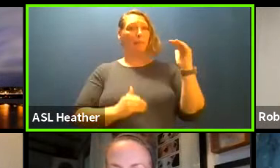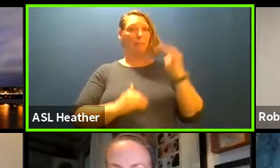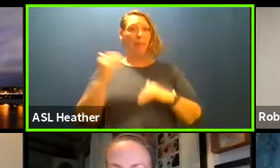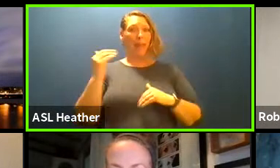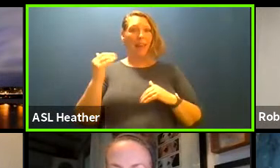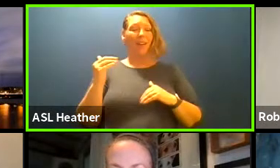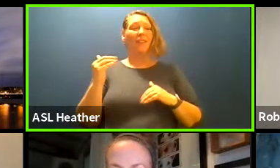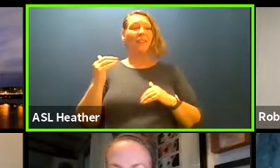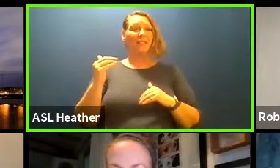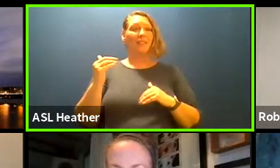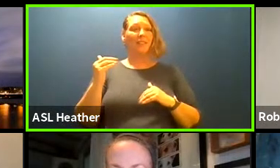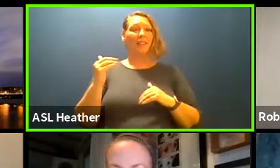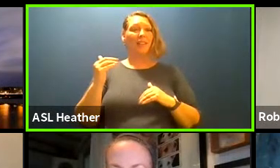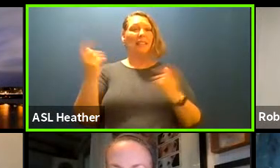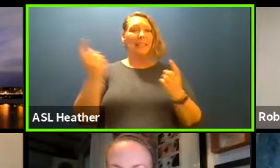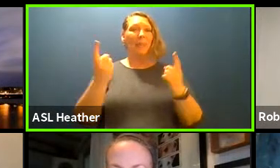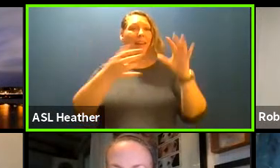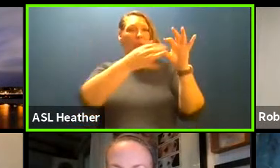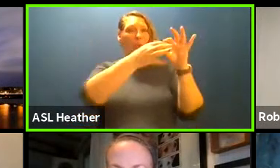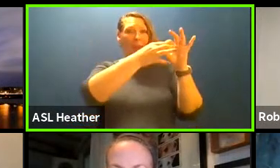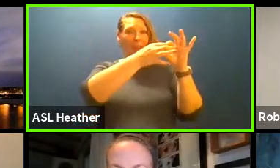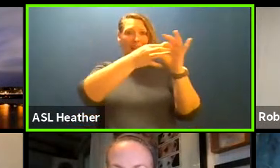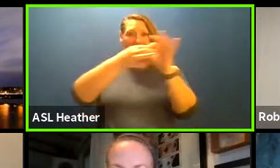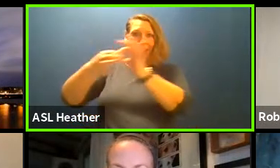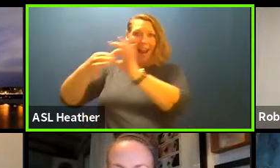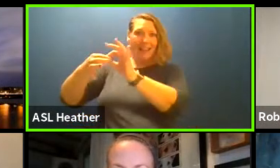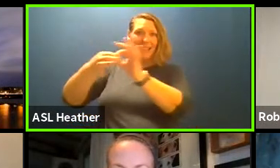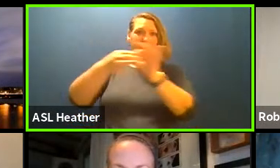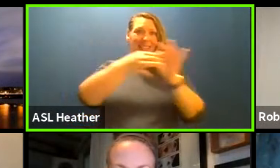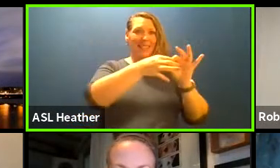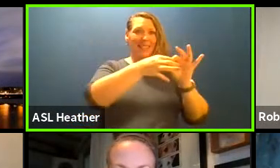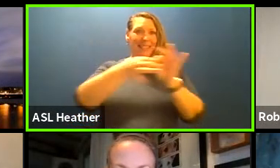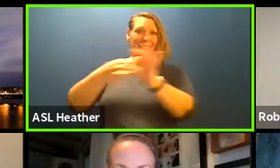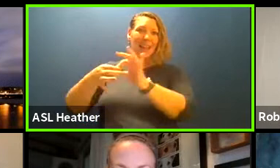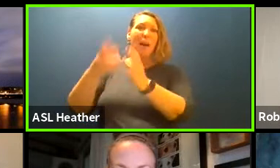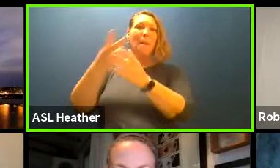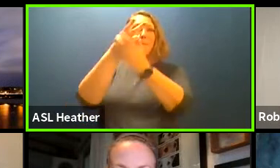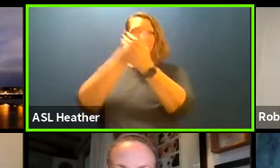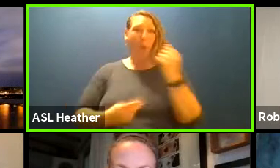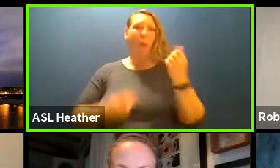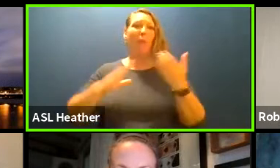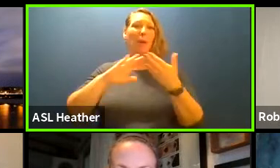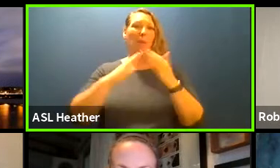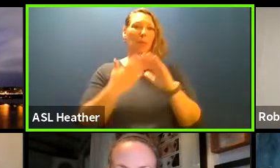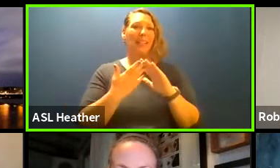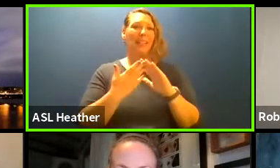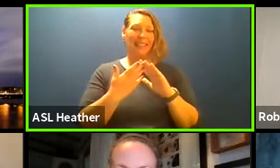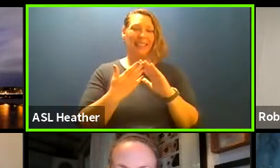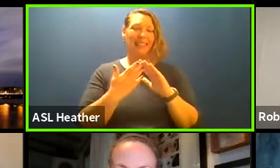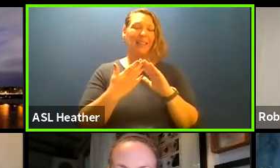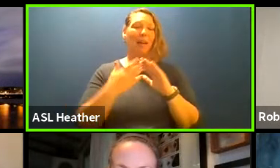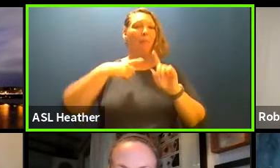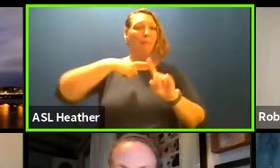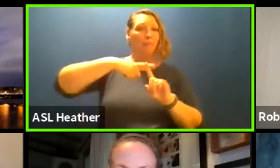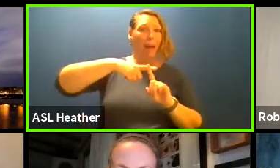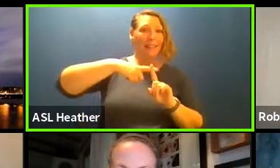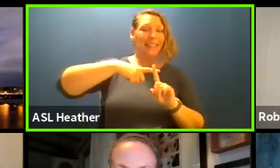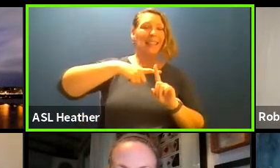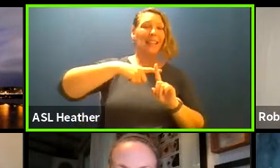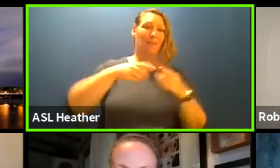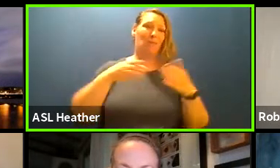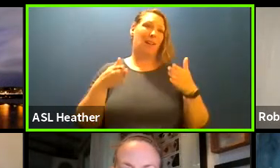piece of infrastructure that connects both of these communities in a positive and affirming